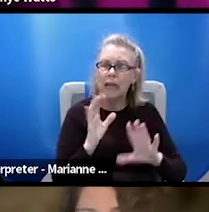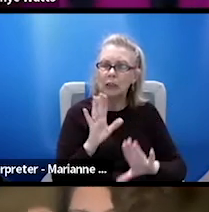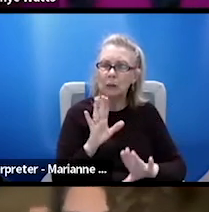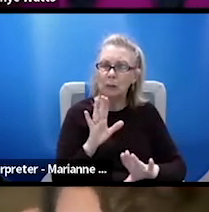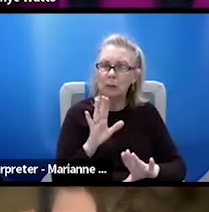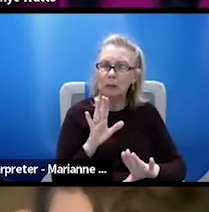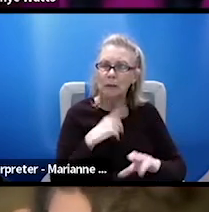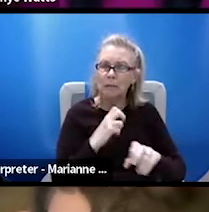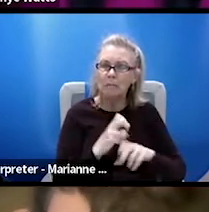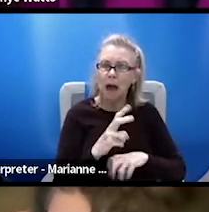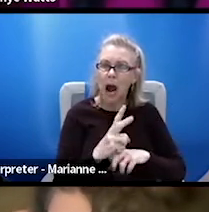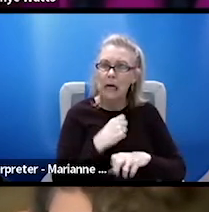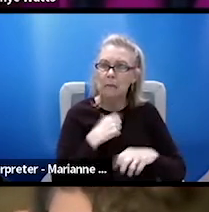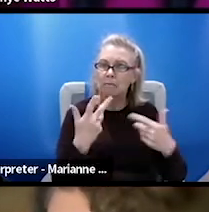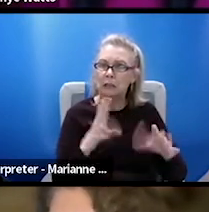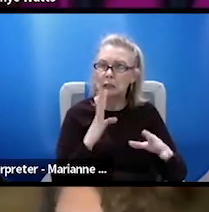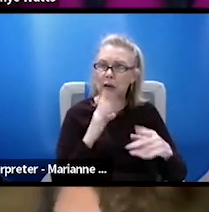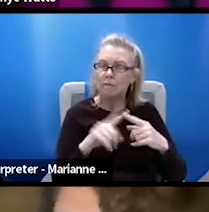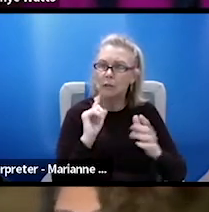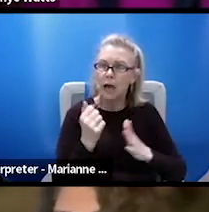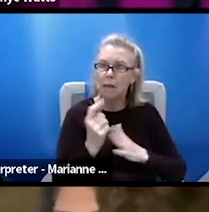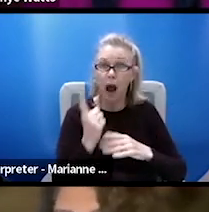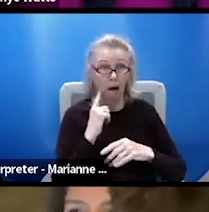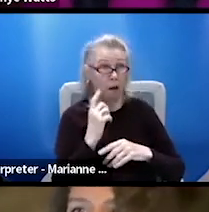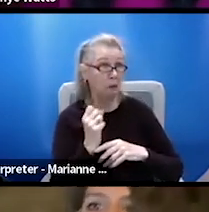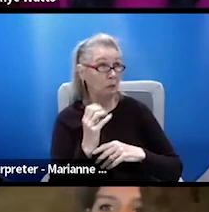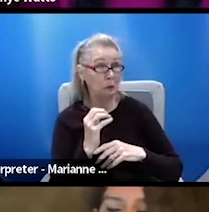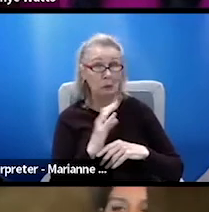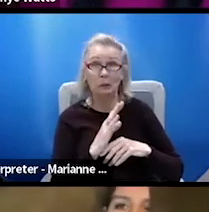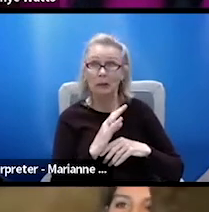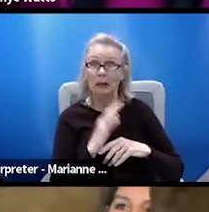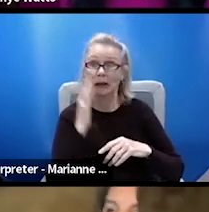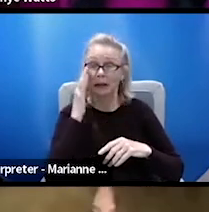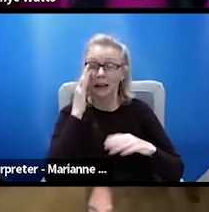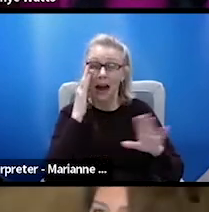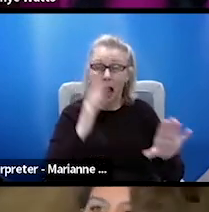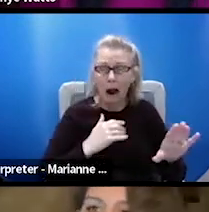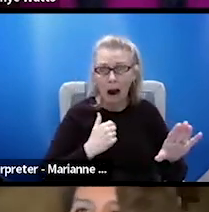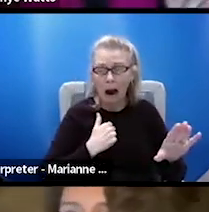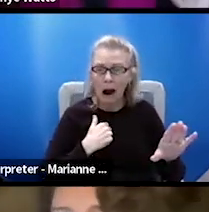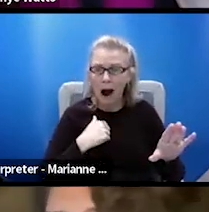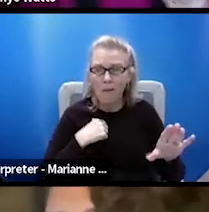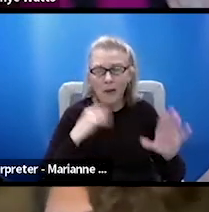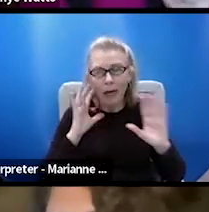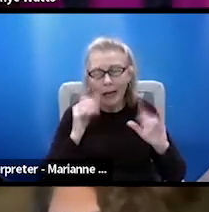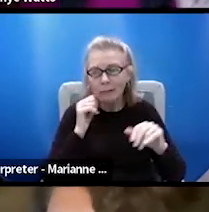Have I really been talking for 10 minutes? I guess so, but I've been so entranced I wasn't checking either. But I